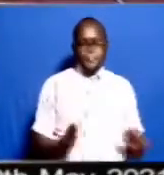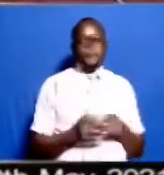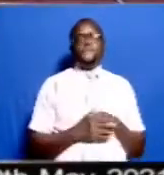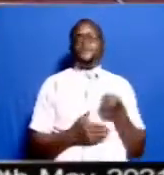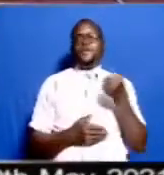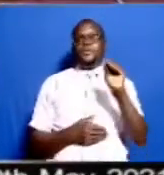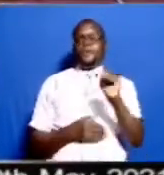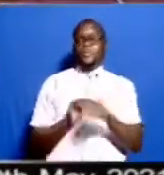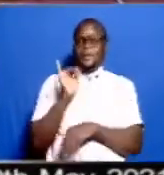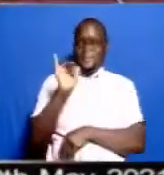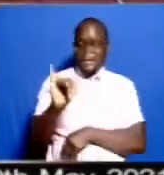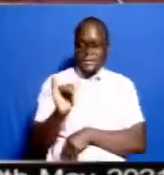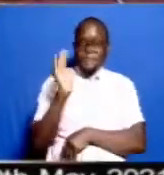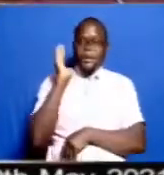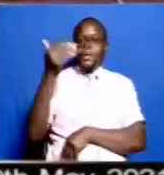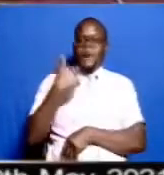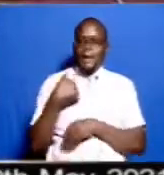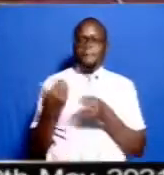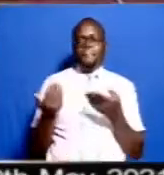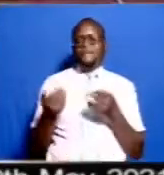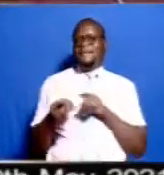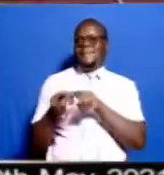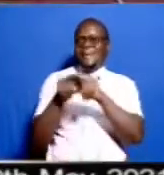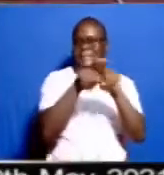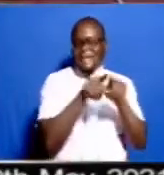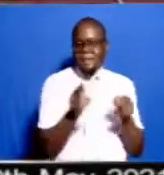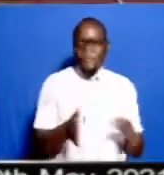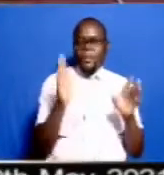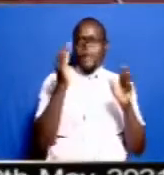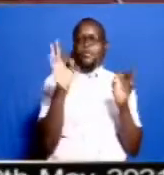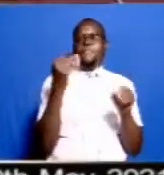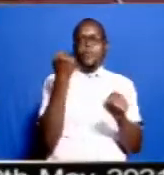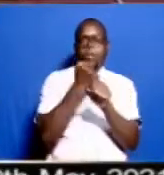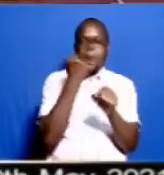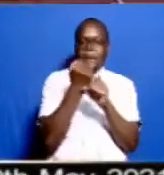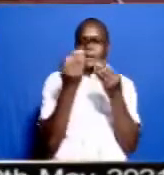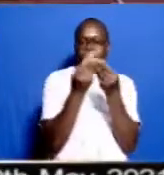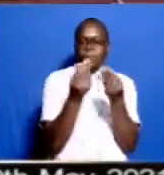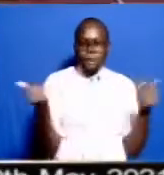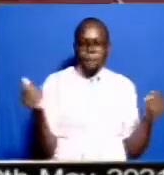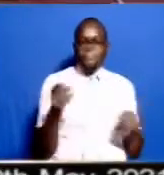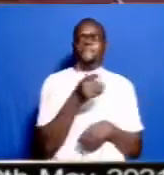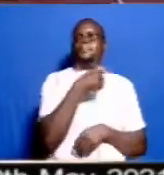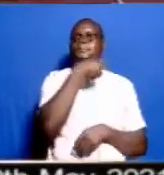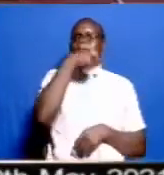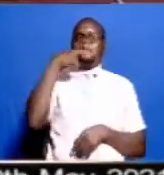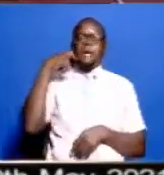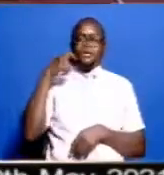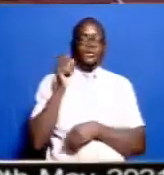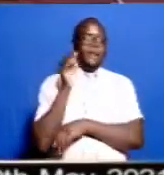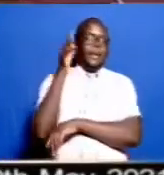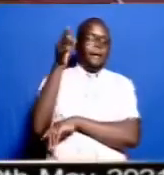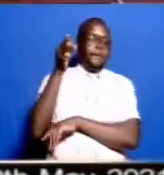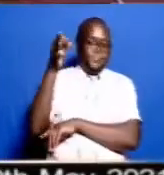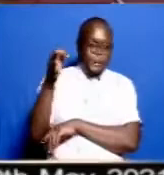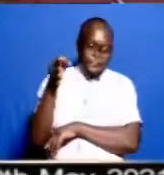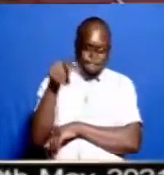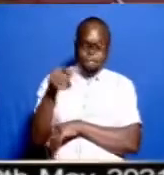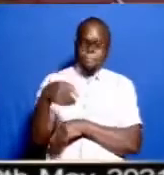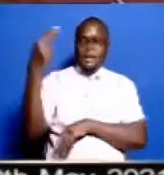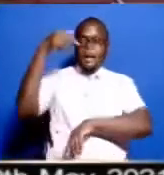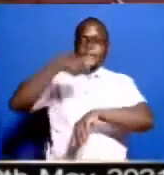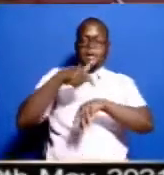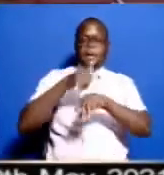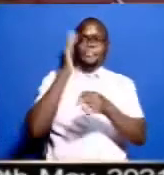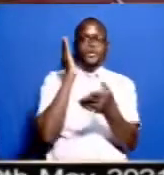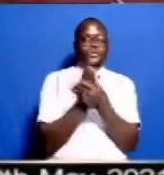so that there will be seamless way of dealing with droughts in future. And it is a high time. In fact,